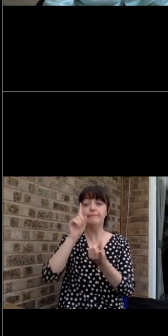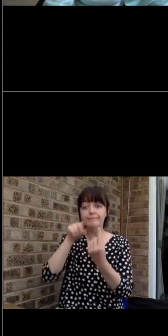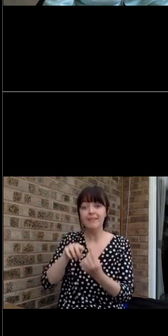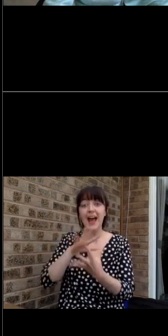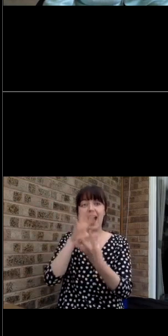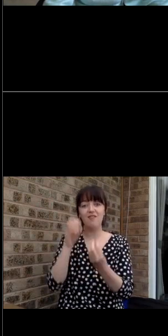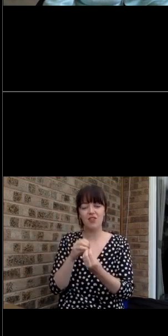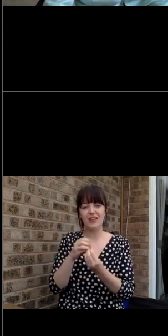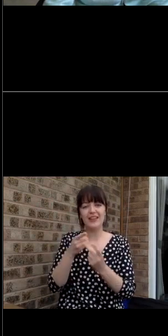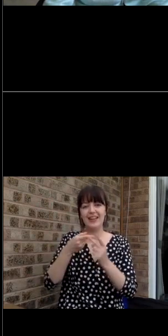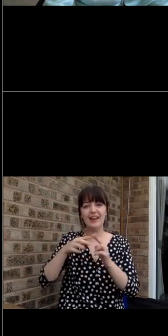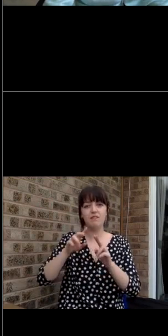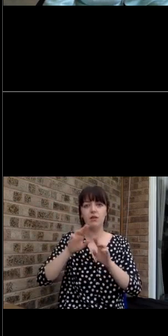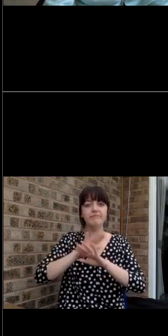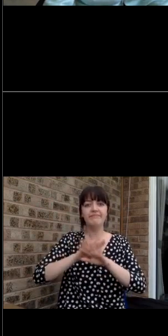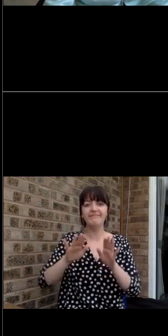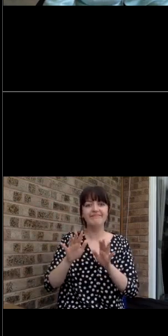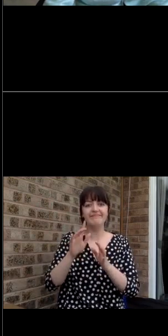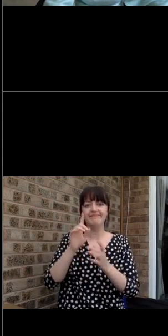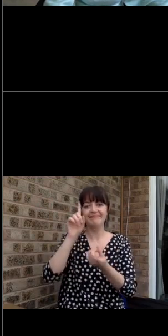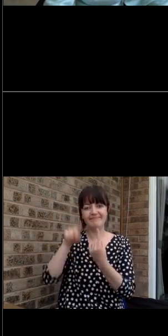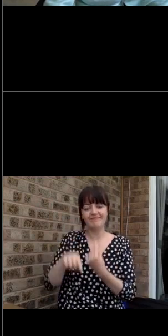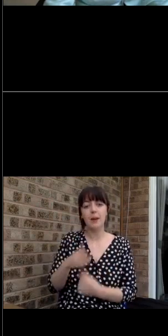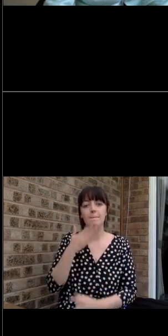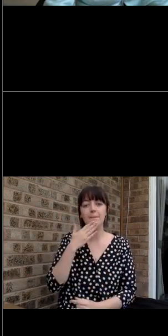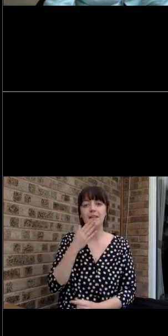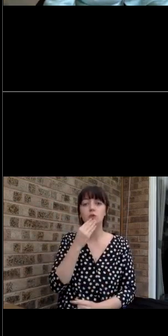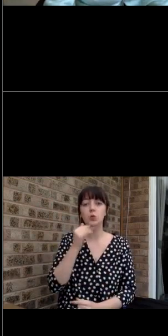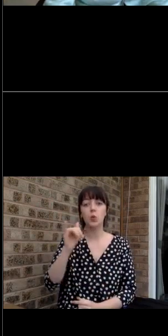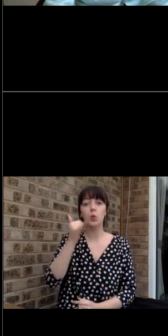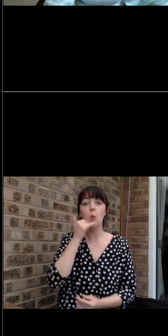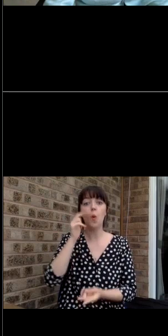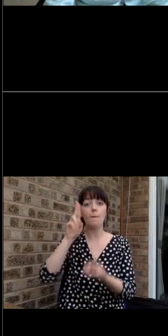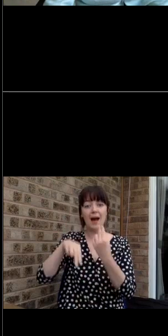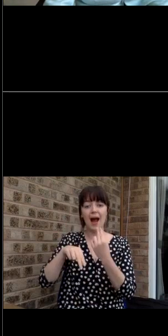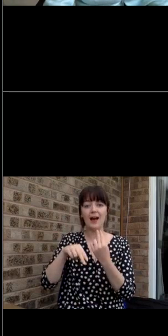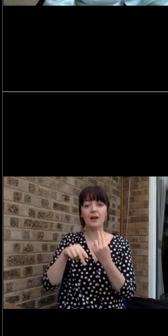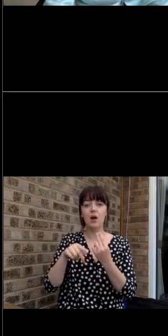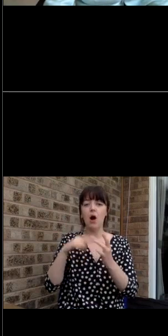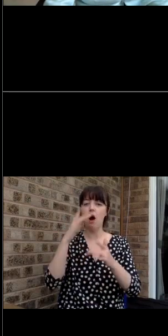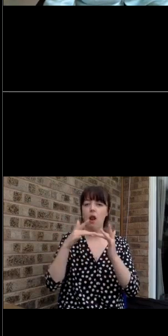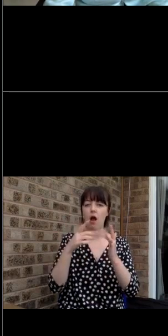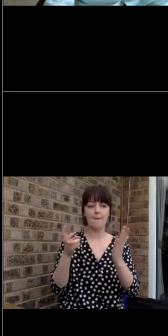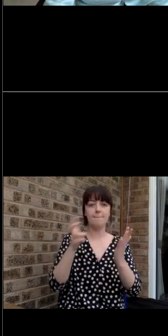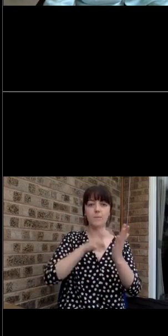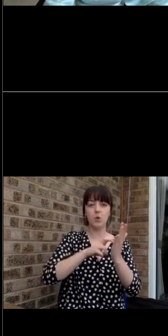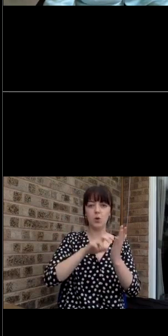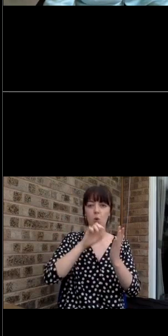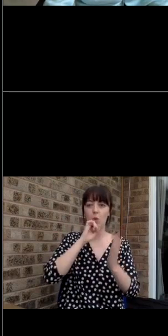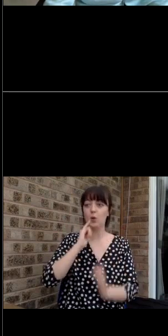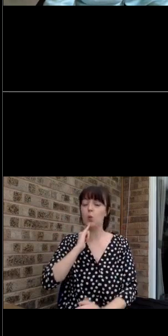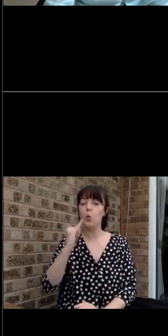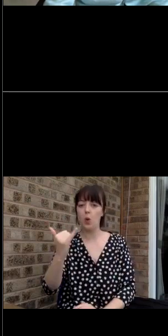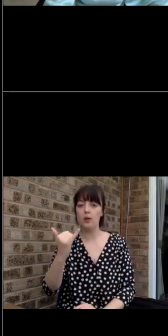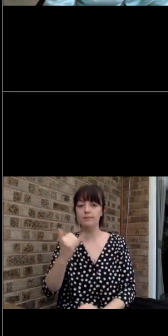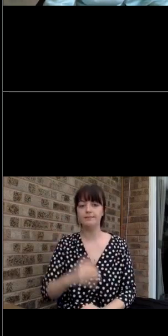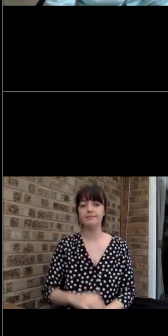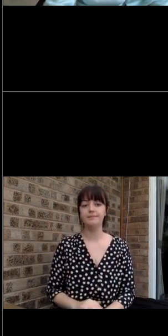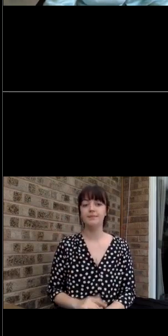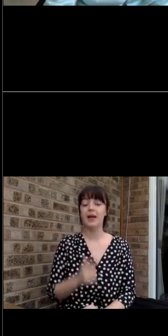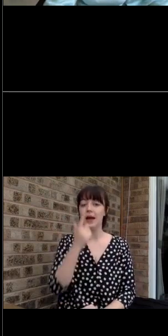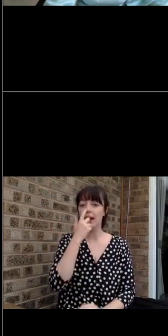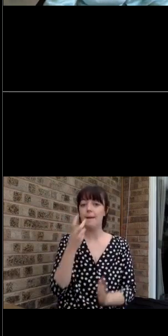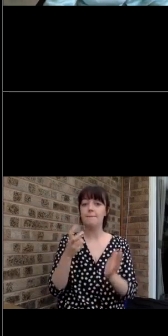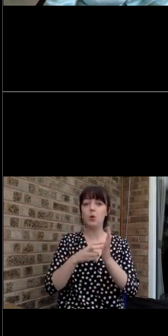encourage you to book a callback using our telephone surgery service. Callbacks can be booked on our website,